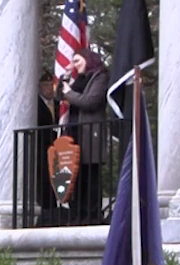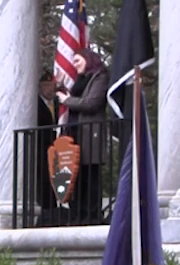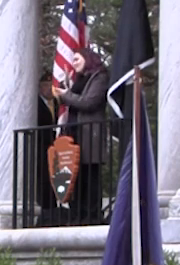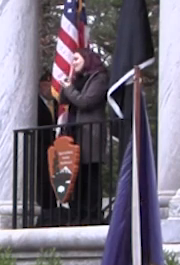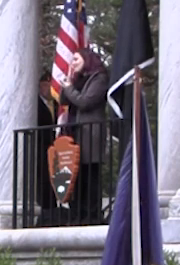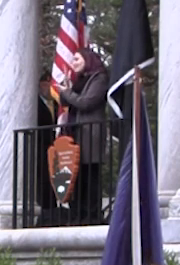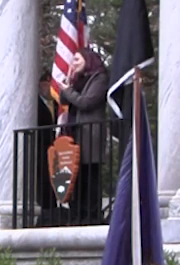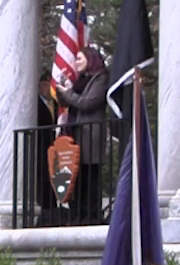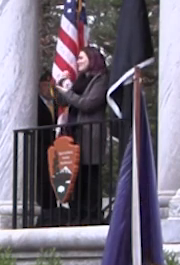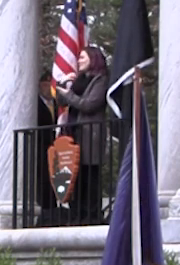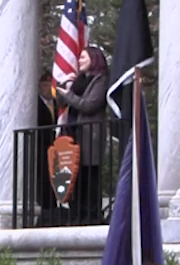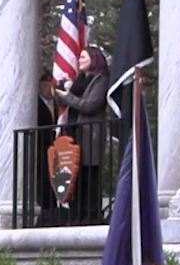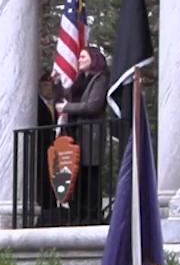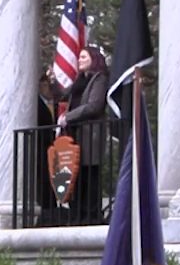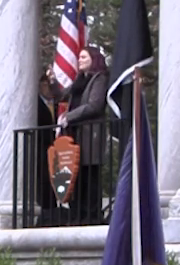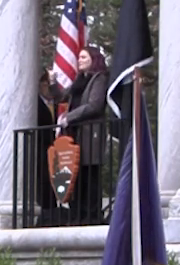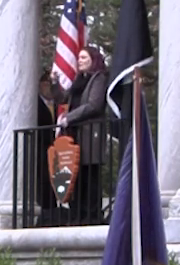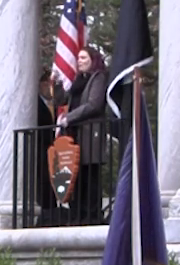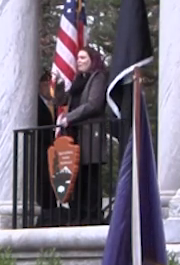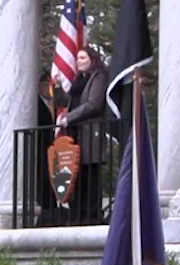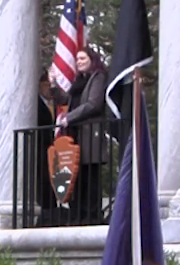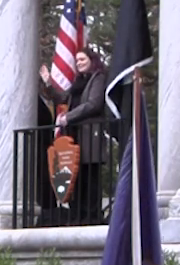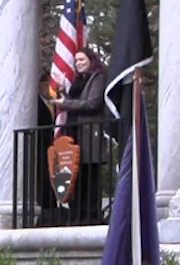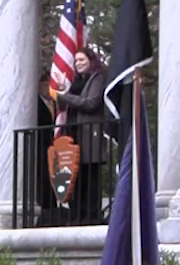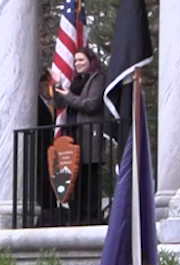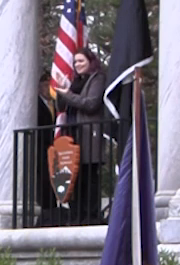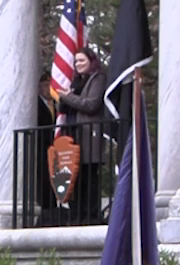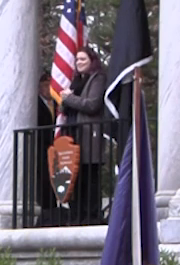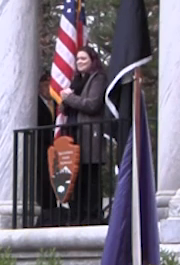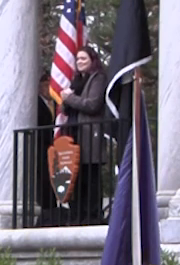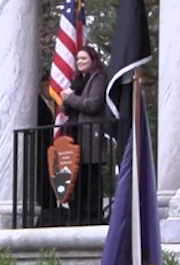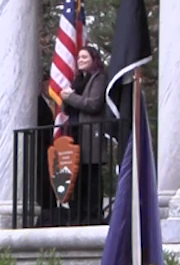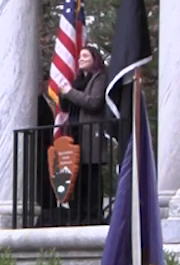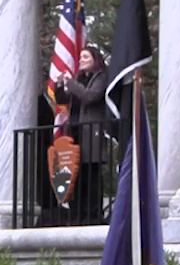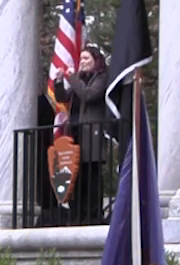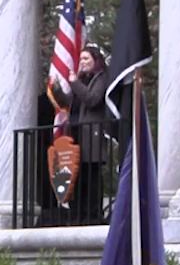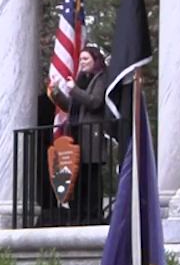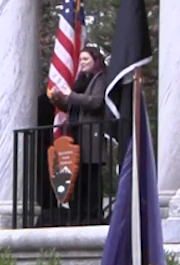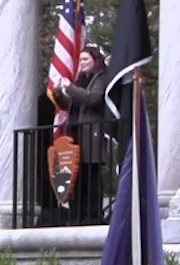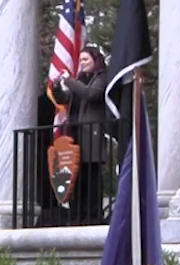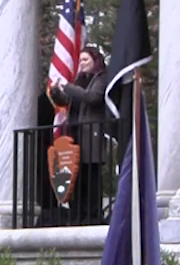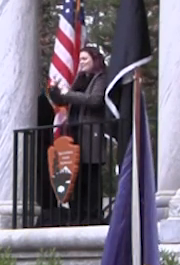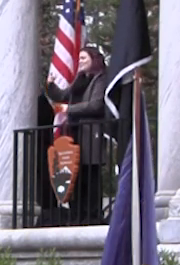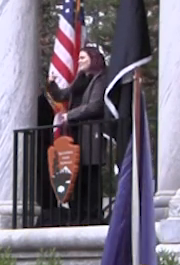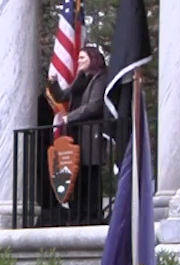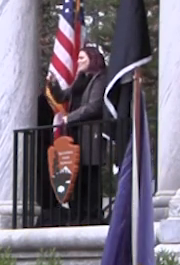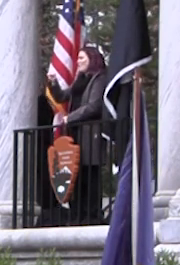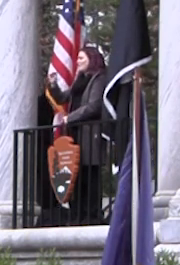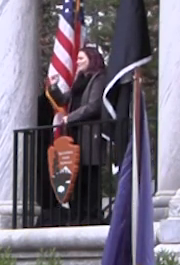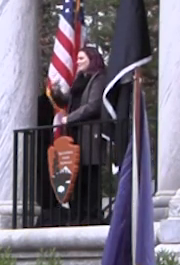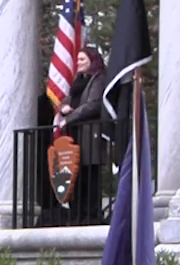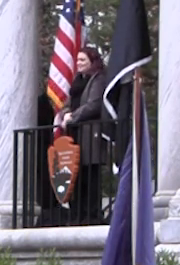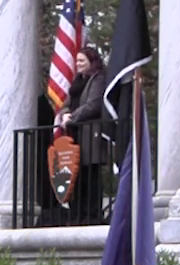thank Captain Walter Jerry Riddle for his service. Presenting the wreath in his honor was Polly Trotter.